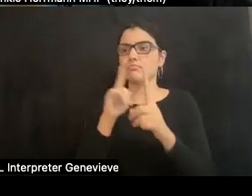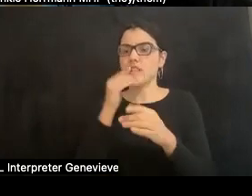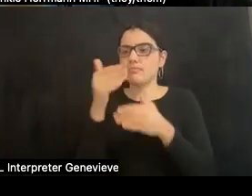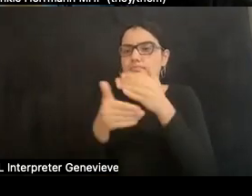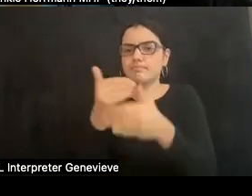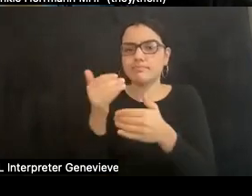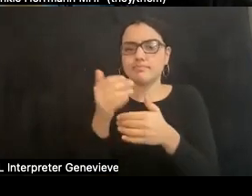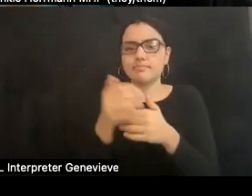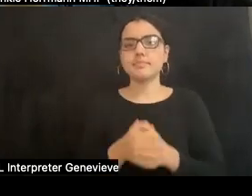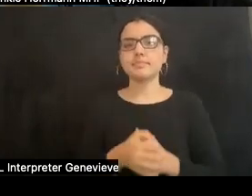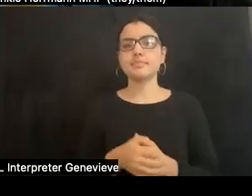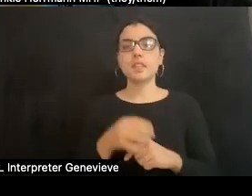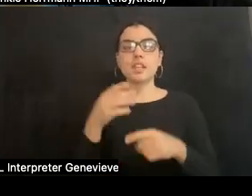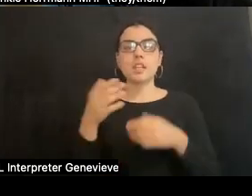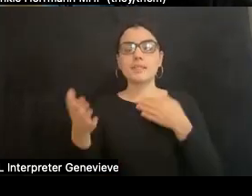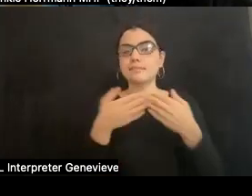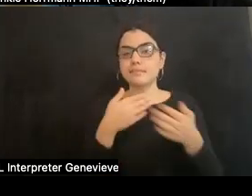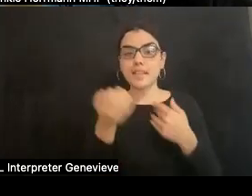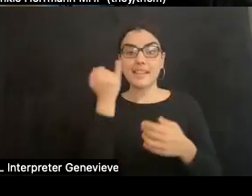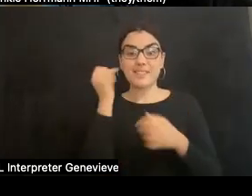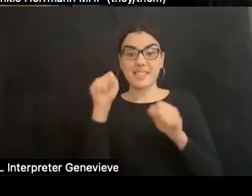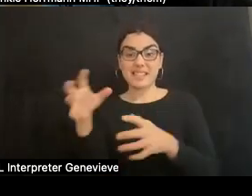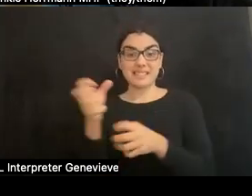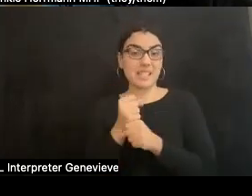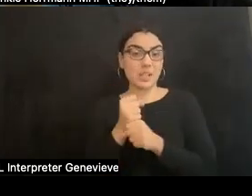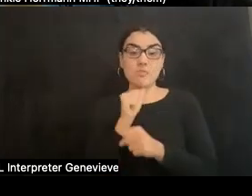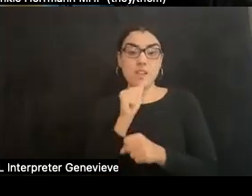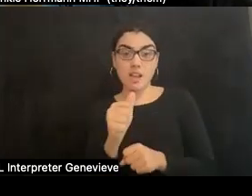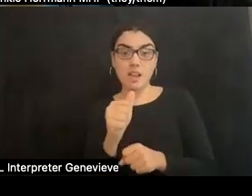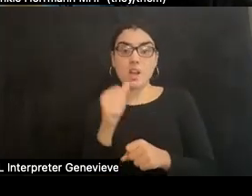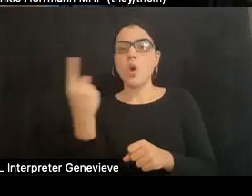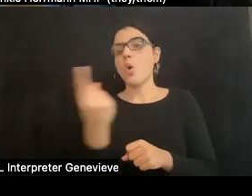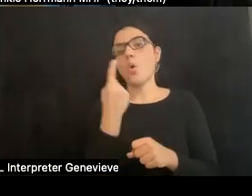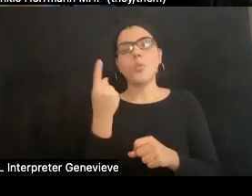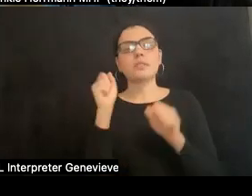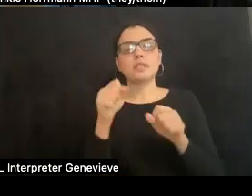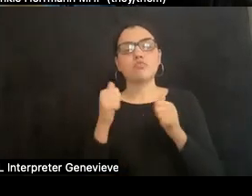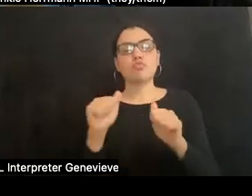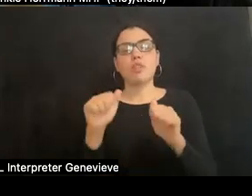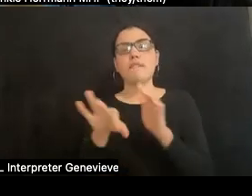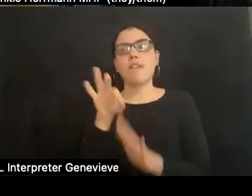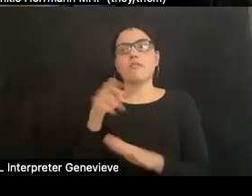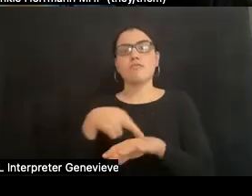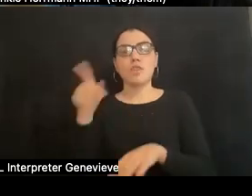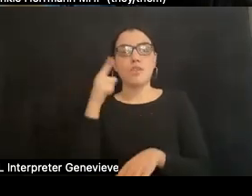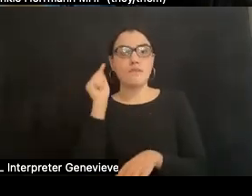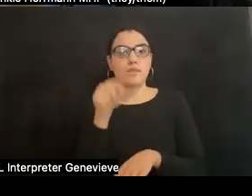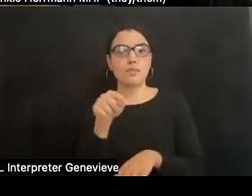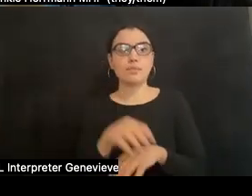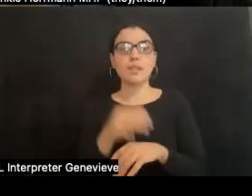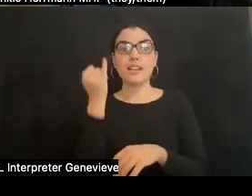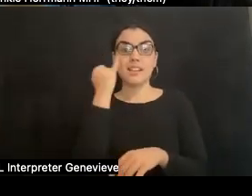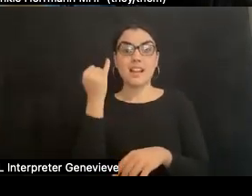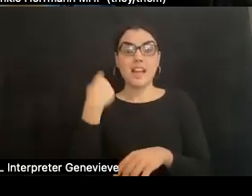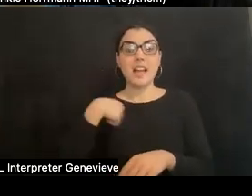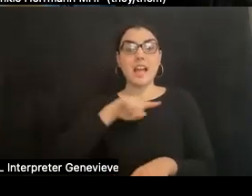there. Regardless of whether we can take your case or not, we always try to find a referral for you. So if our office isn't able to do the work that